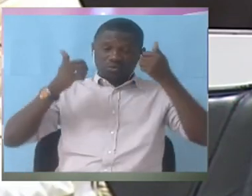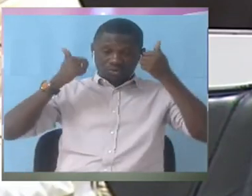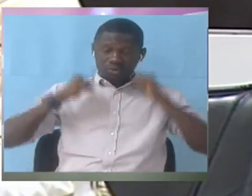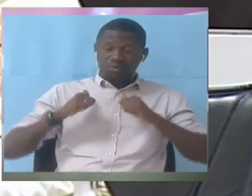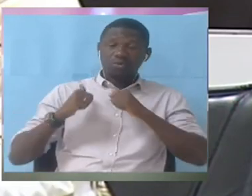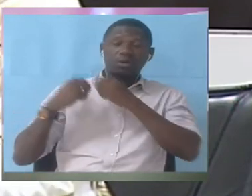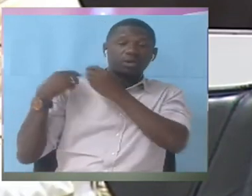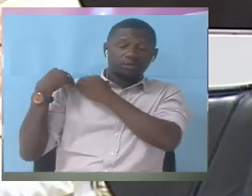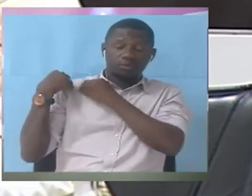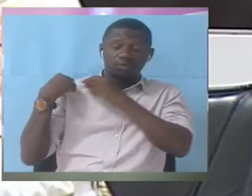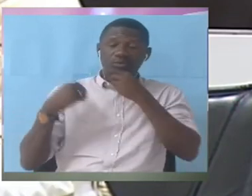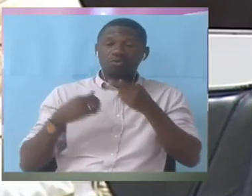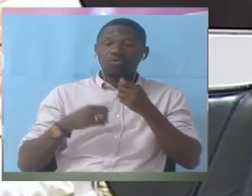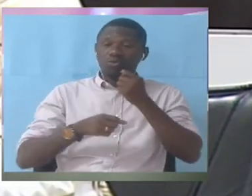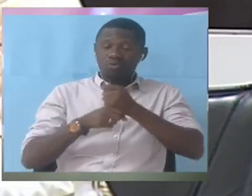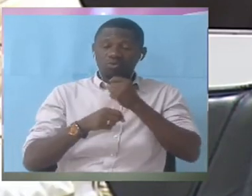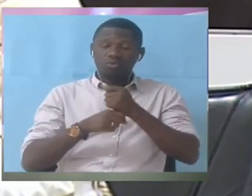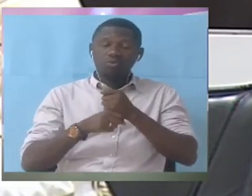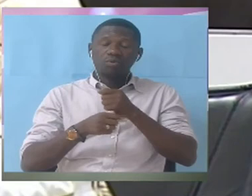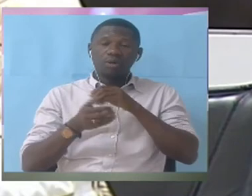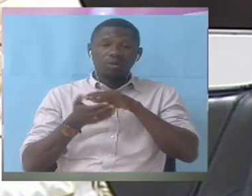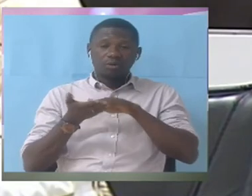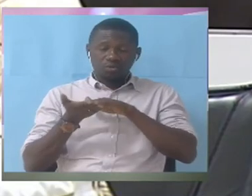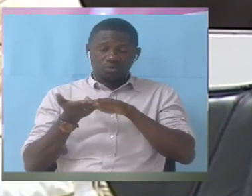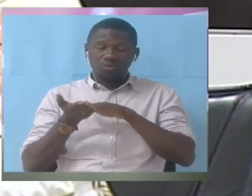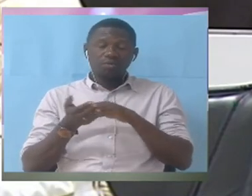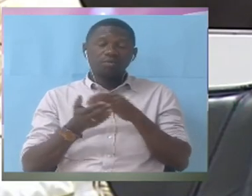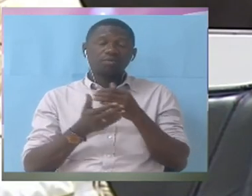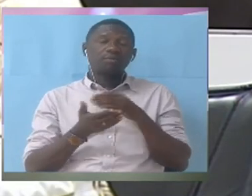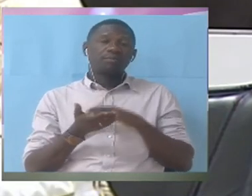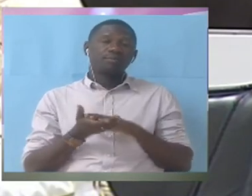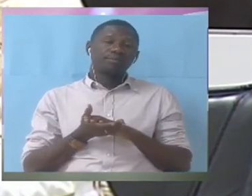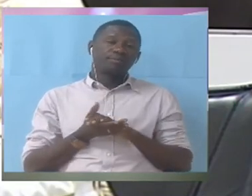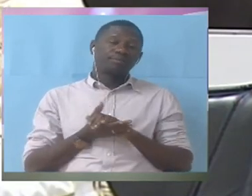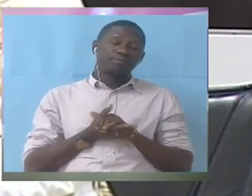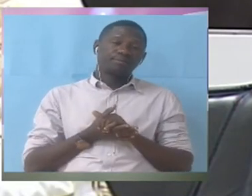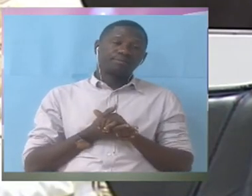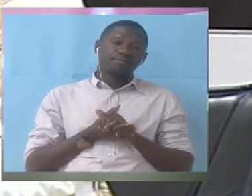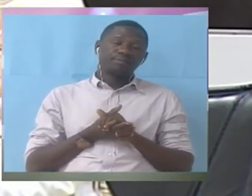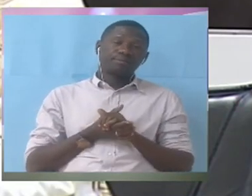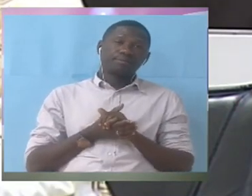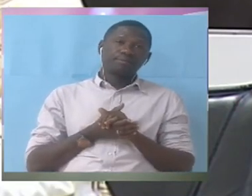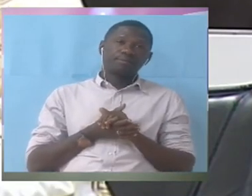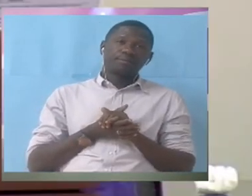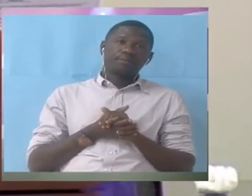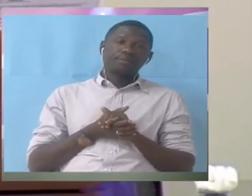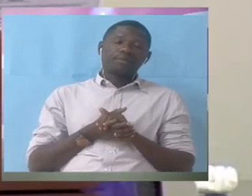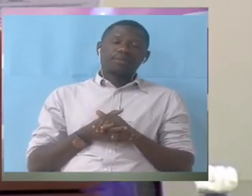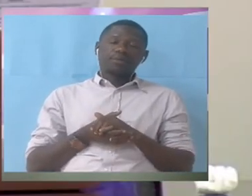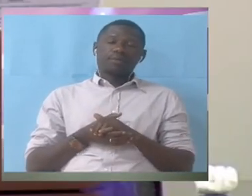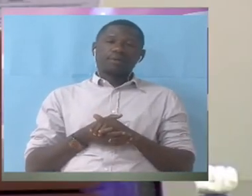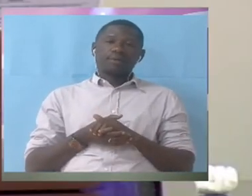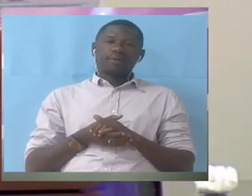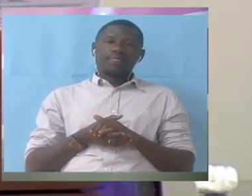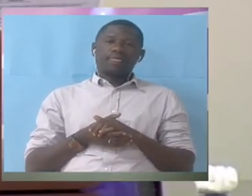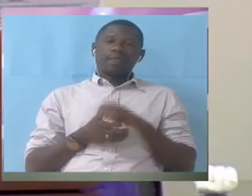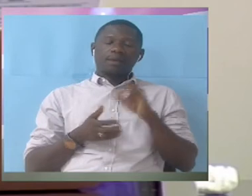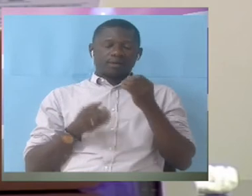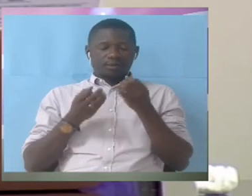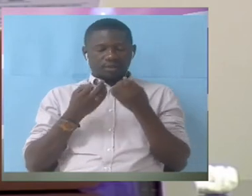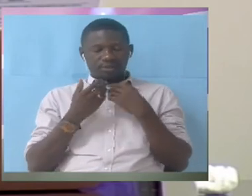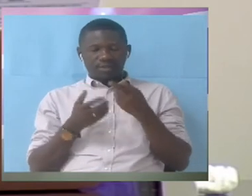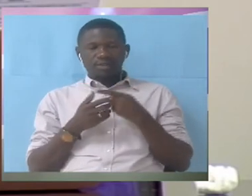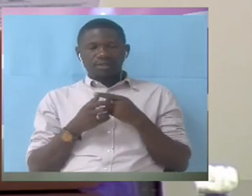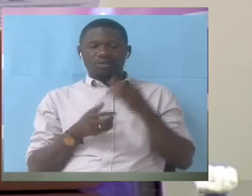nga xamne mo taxawal l'hôpital bi leral na nañ kan mo wara fajj. Therefore, doctor, can you tell this commission what